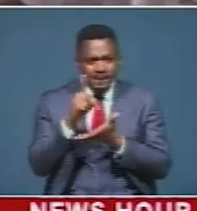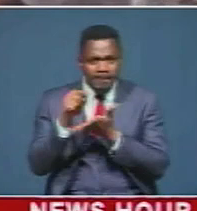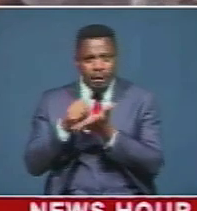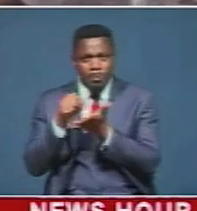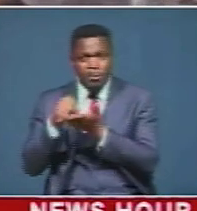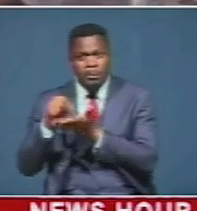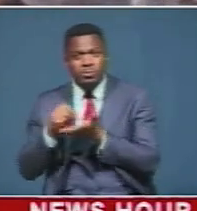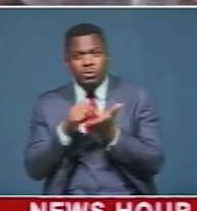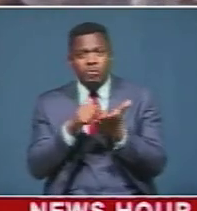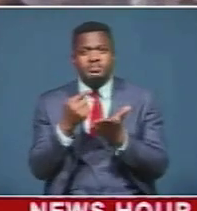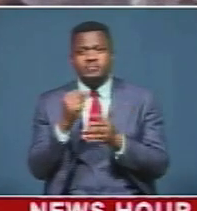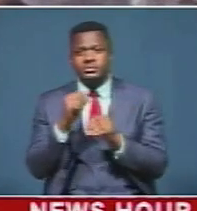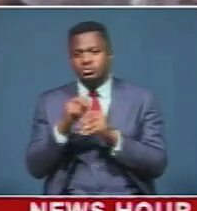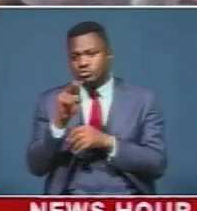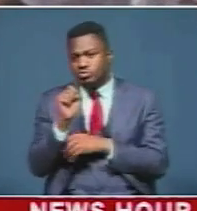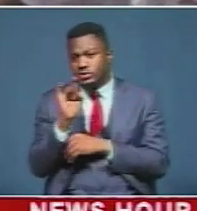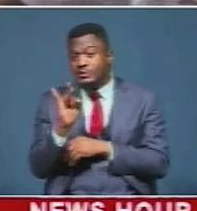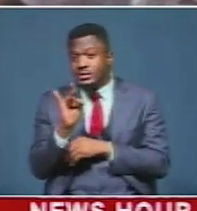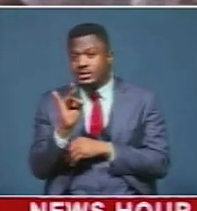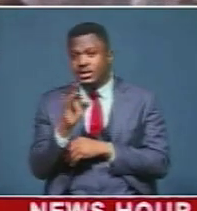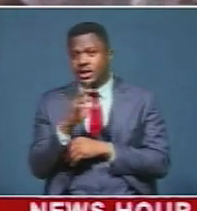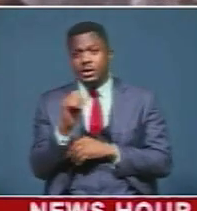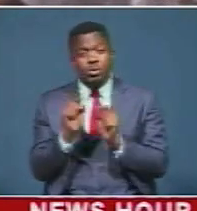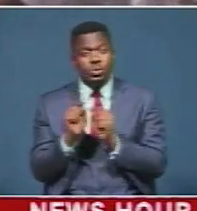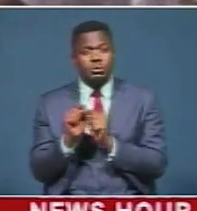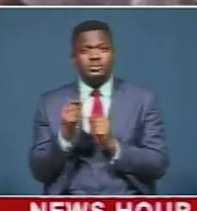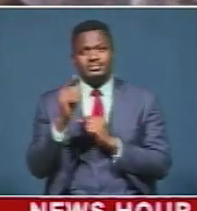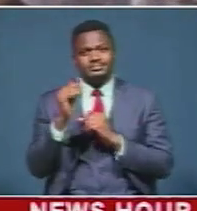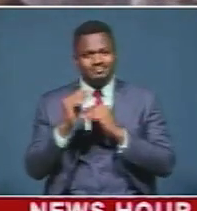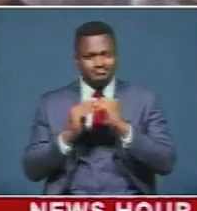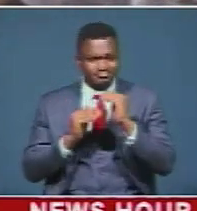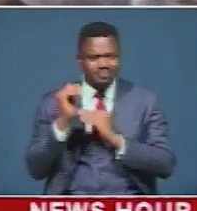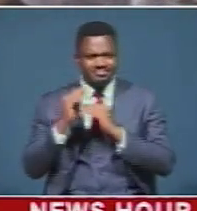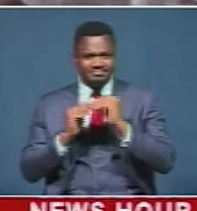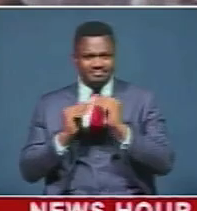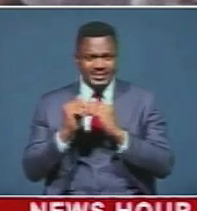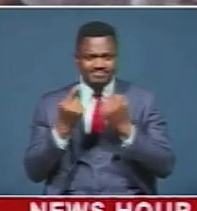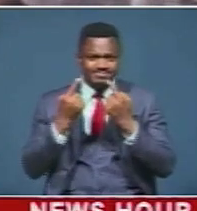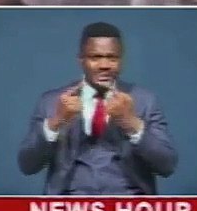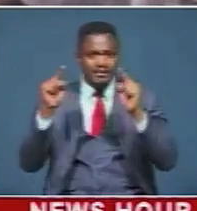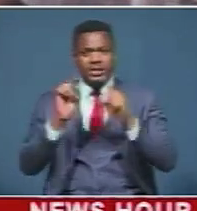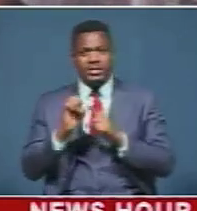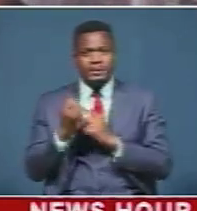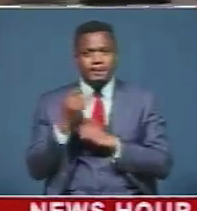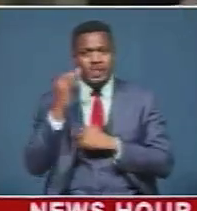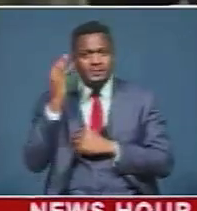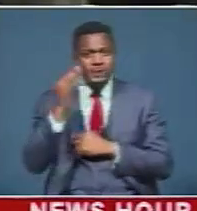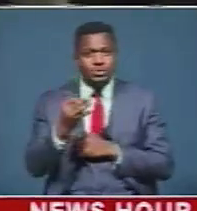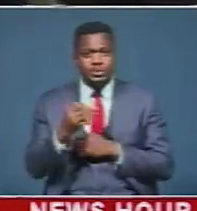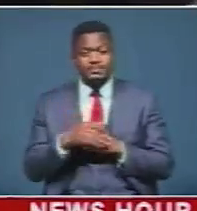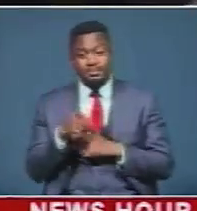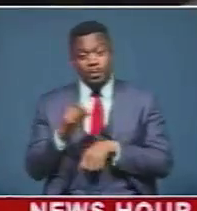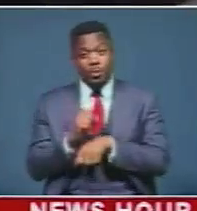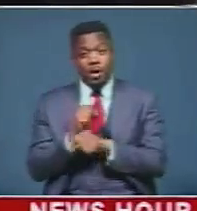you found yourself in 2017 and then build a successful and viable future. For